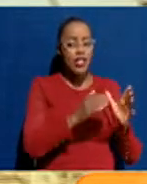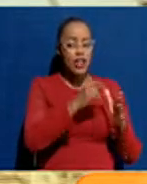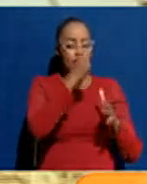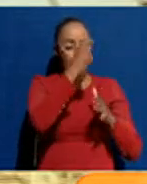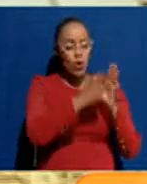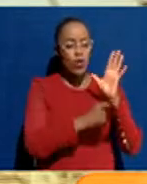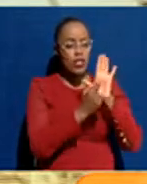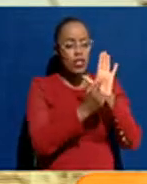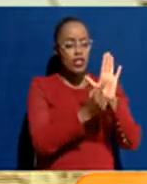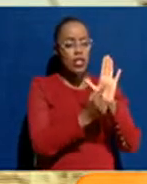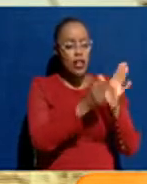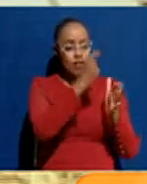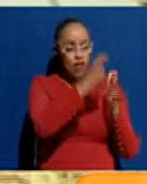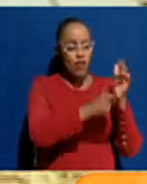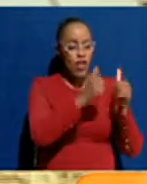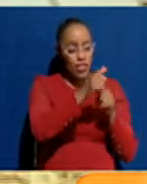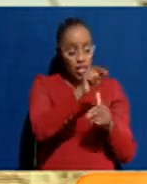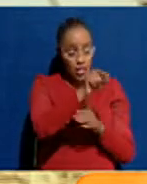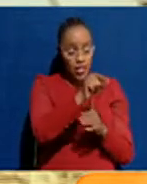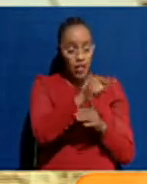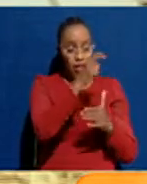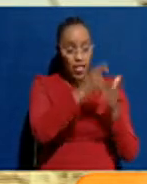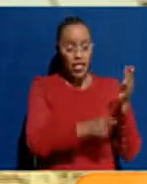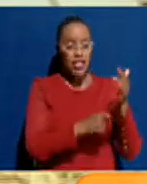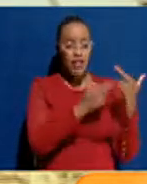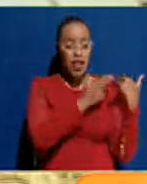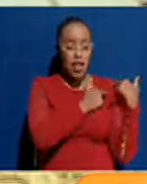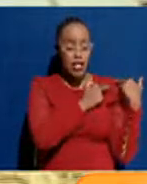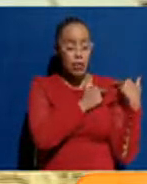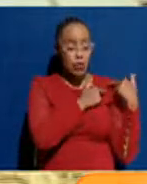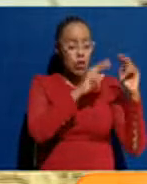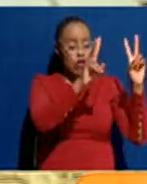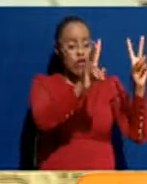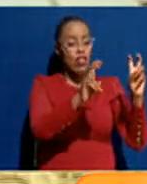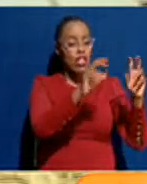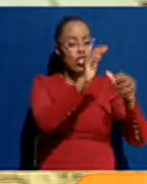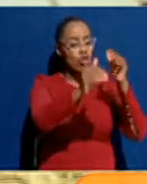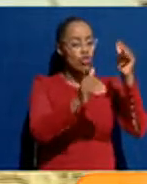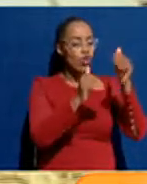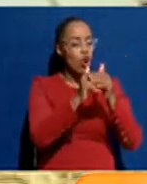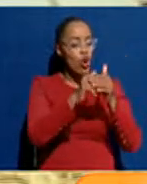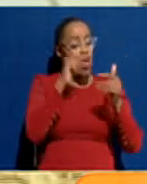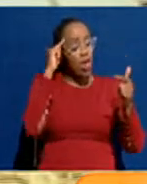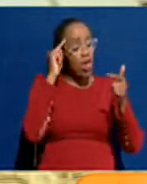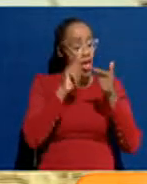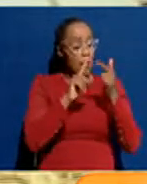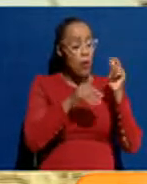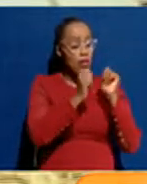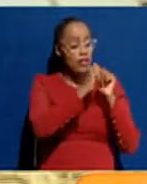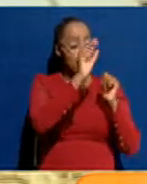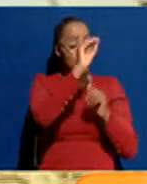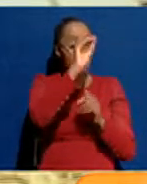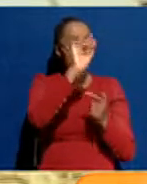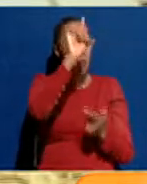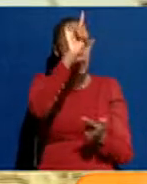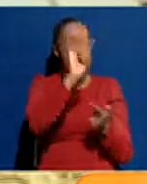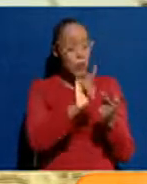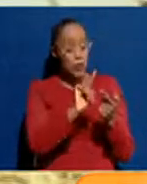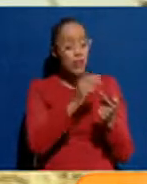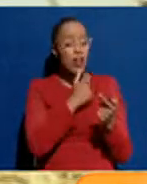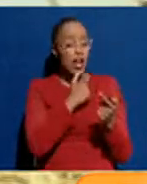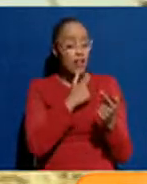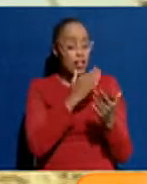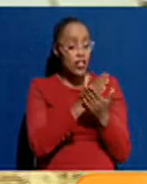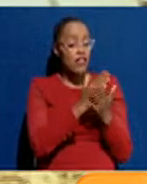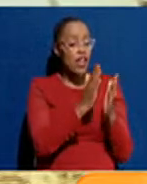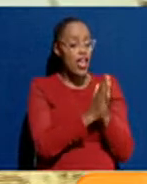reflective tariff. Mm-hmm. So that tariff now takes care of all the components that are meant to be. The 15% reduction was actually a subsidy. Yes.